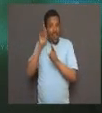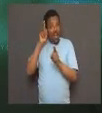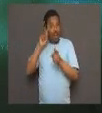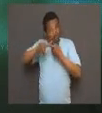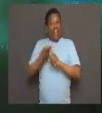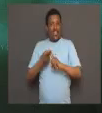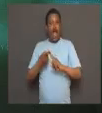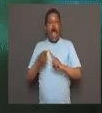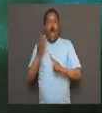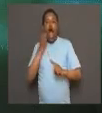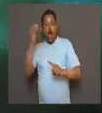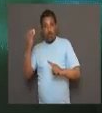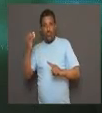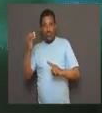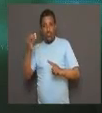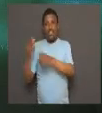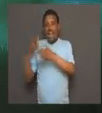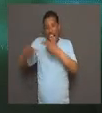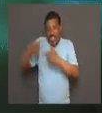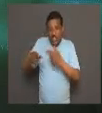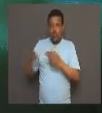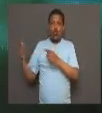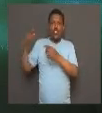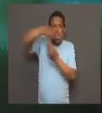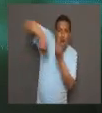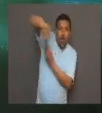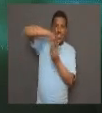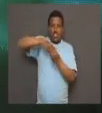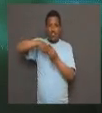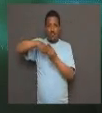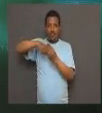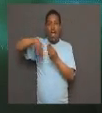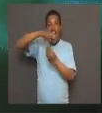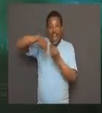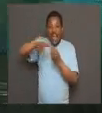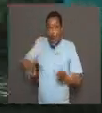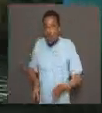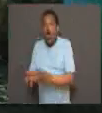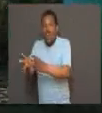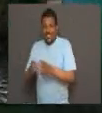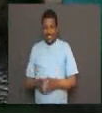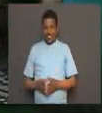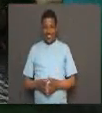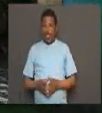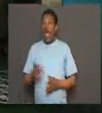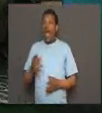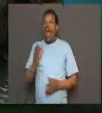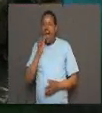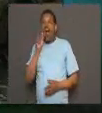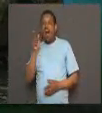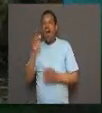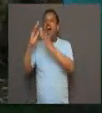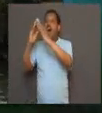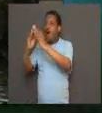in relation to the surrounding area and roads. Her house